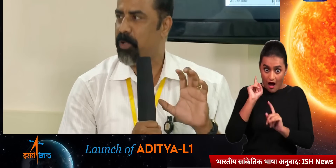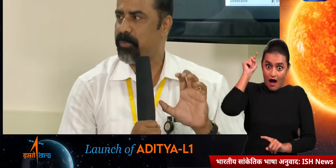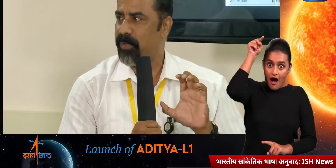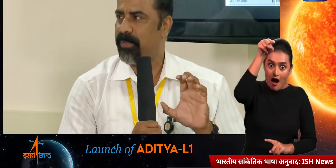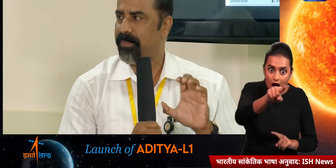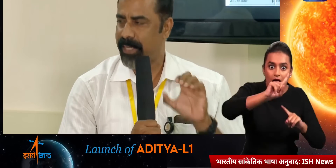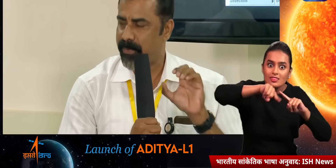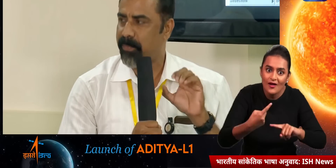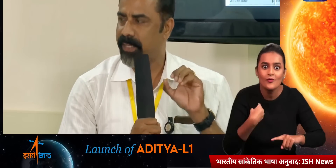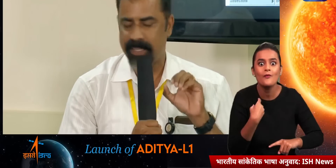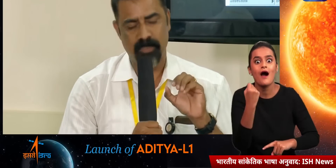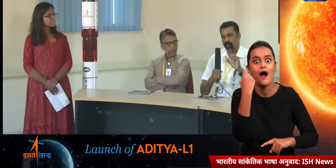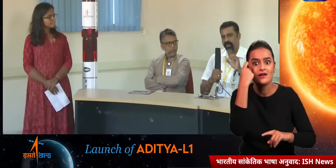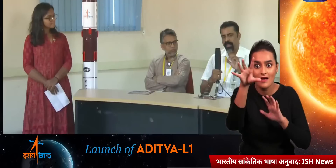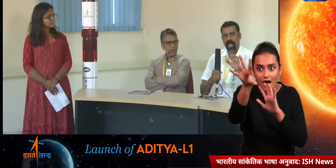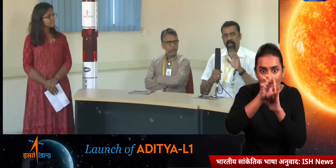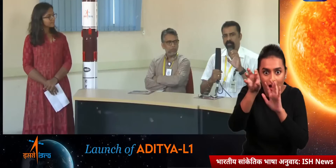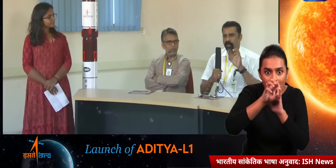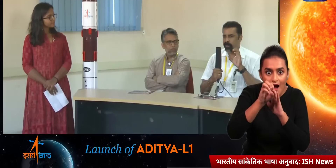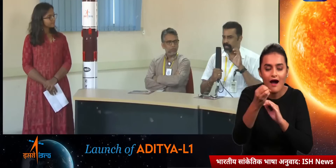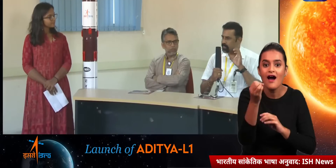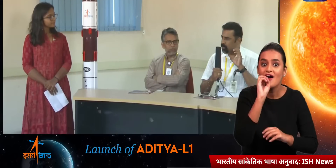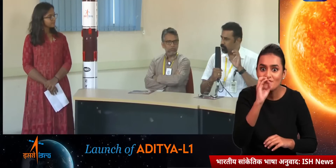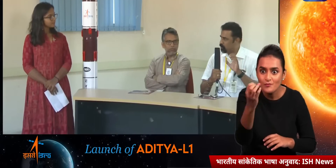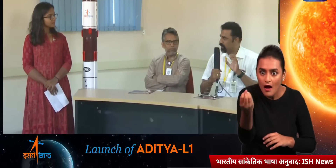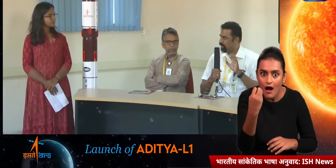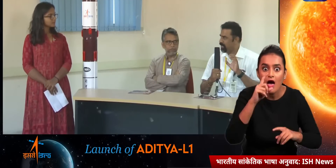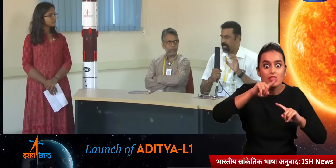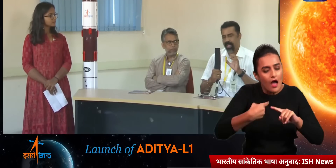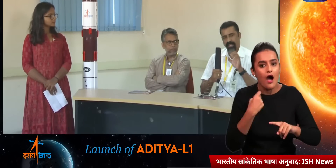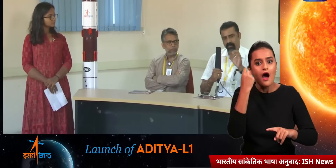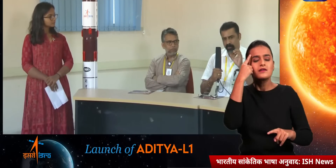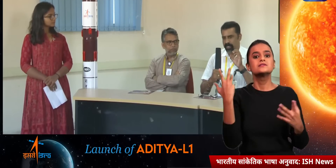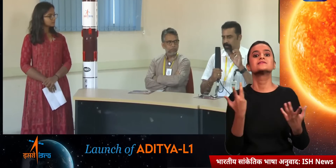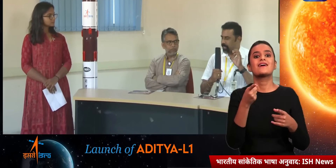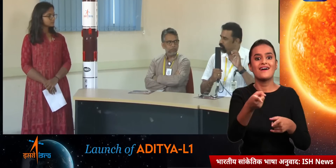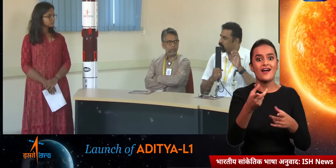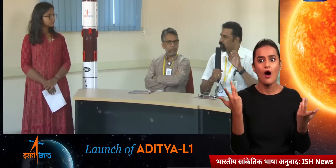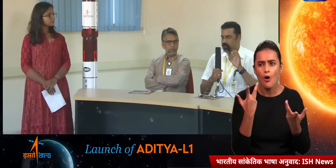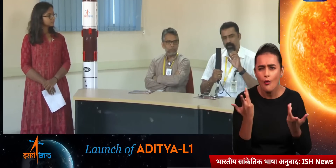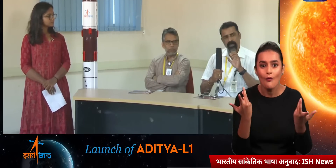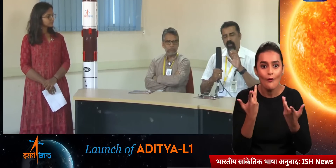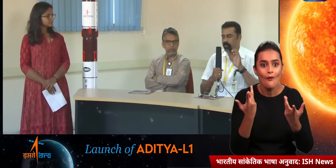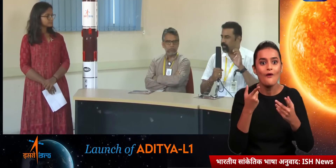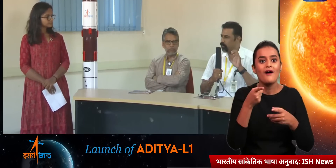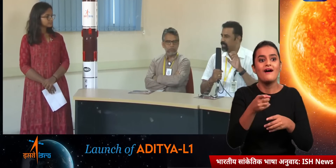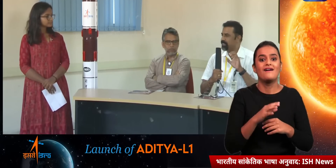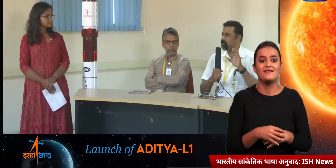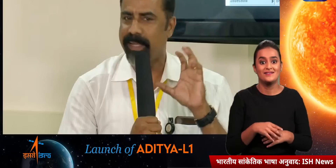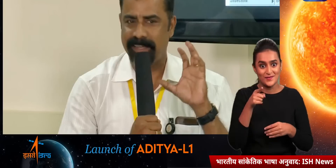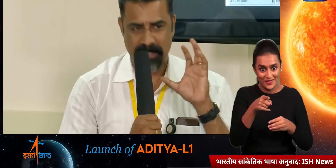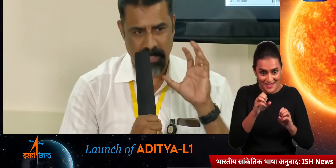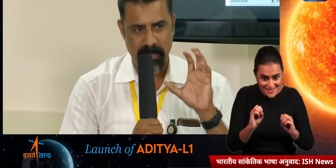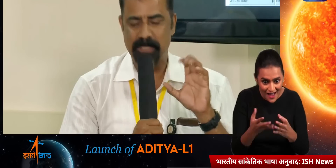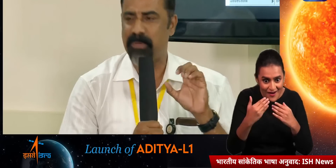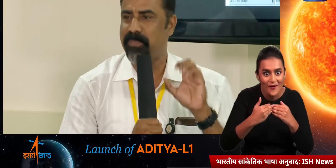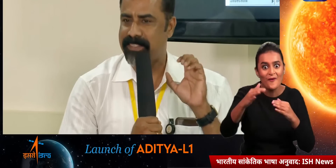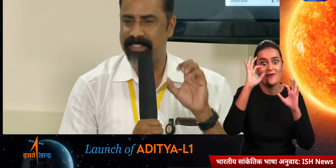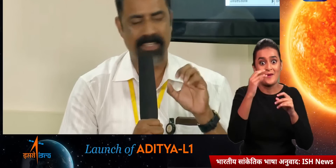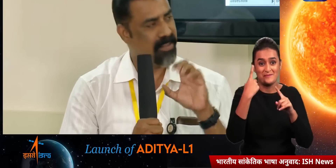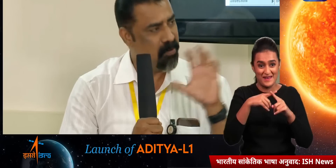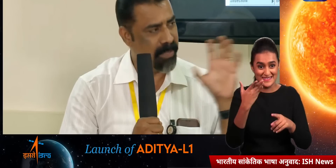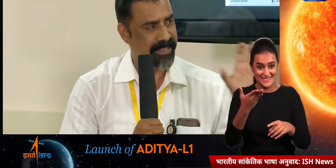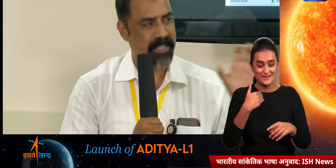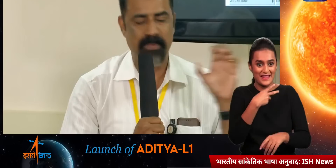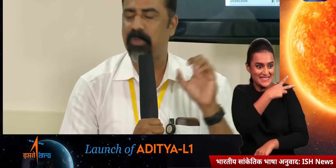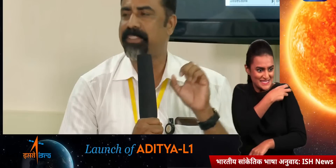space-based observatory from the Indian soil, and we are making this opportunity. And of course, I am thankful to ISRO and all my colleagues and my teammates from